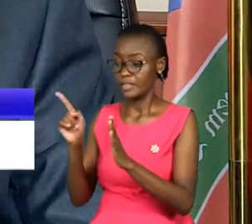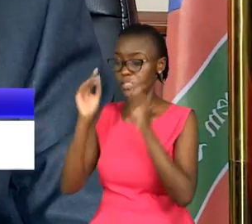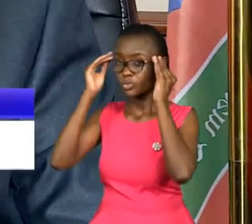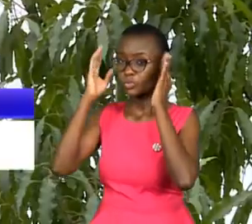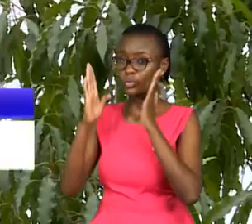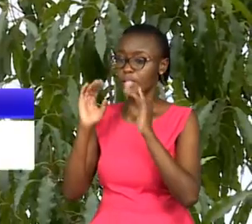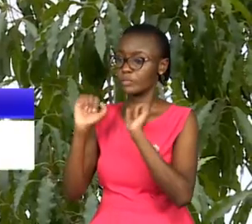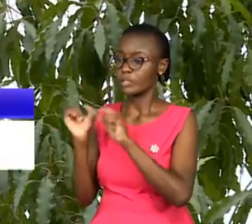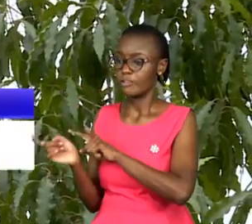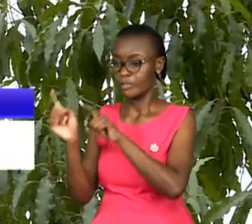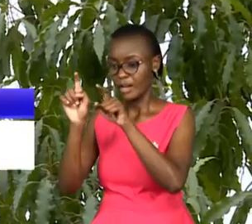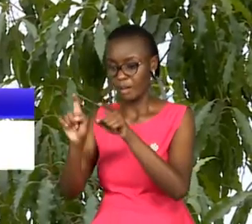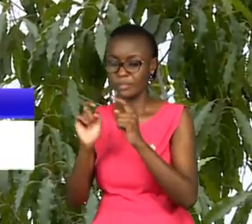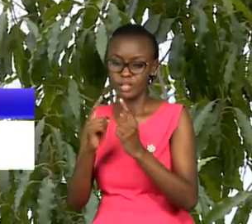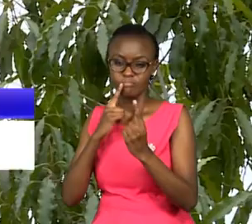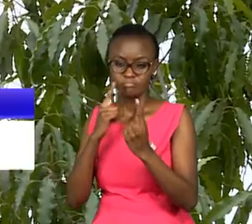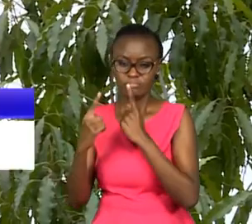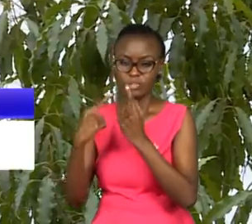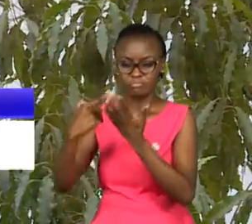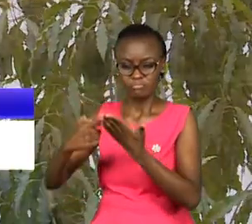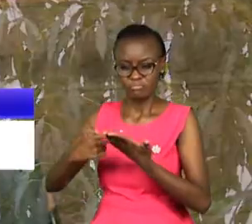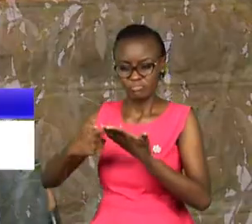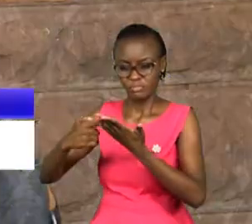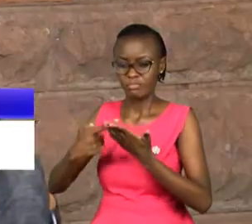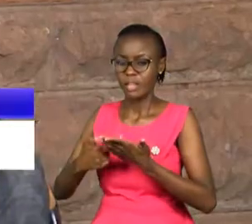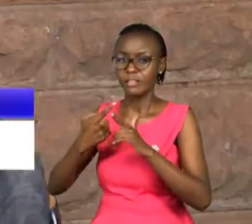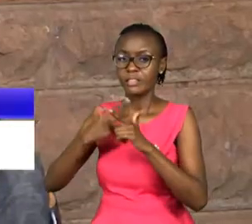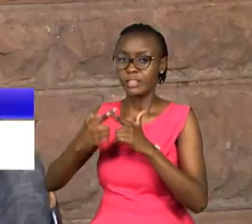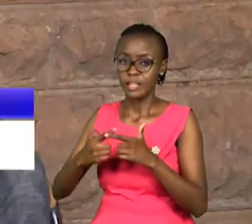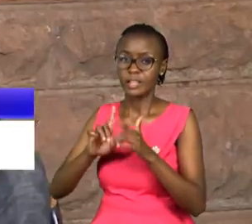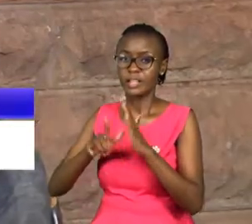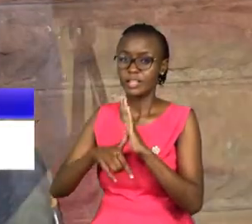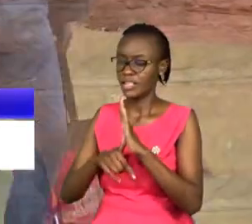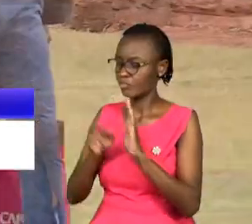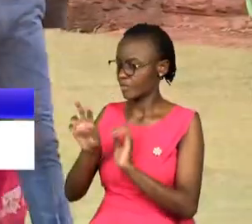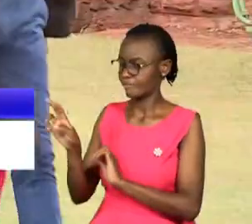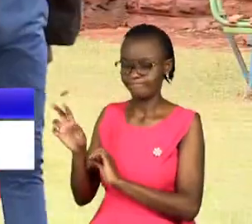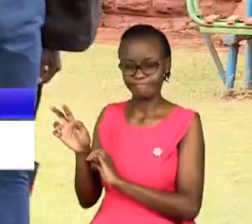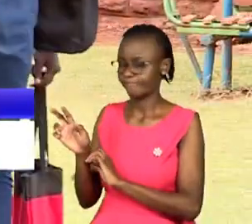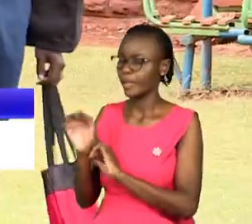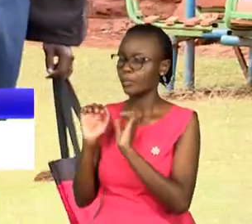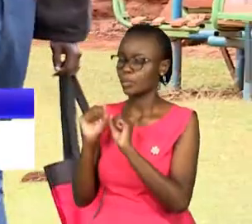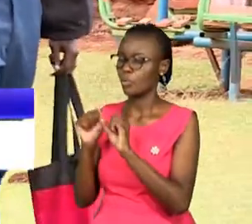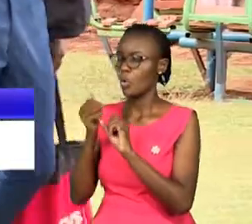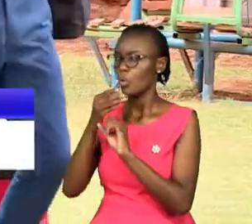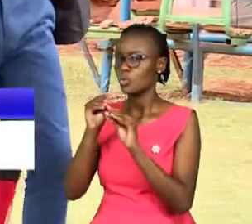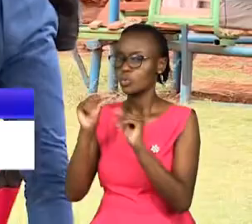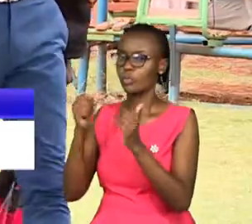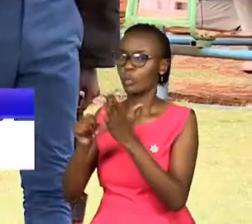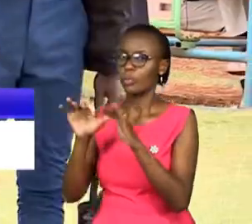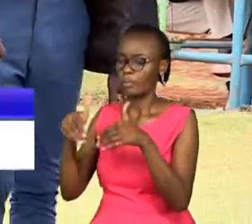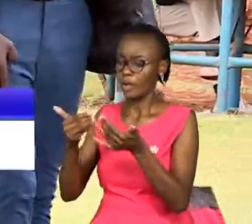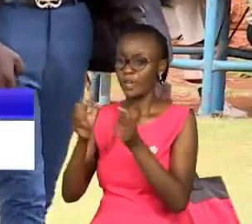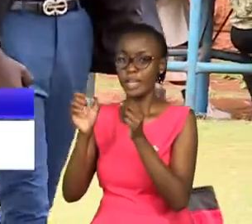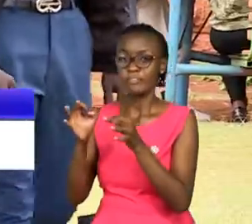leaders are able to come to you, share their grievances, and then you can be able to look at them and see how best to be able to solve them. If